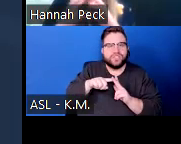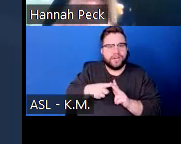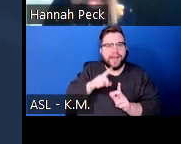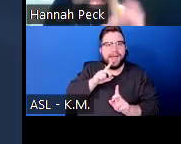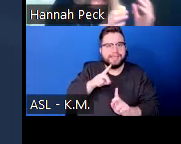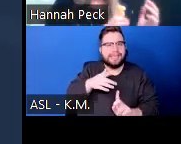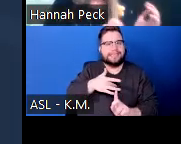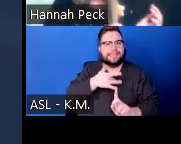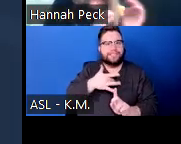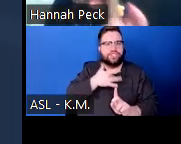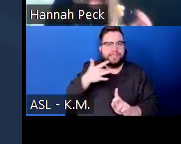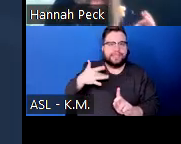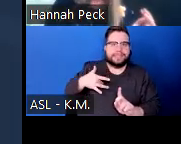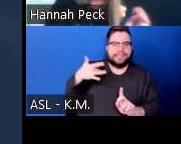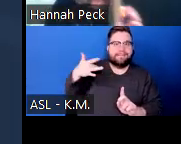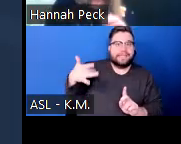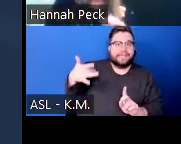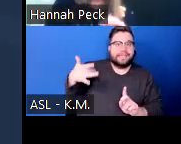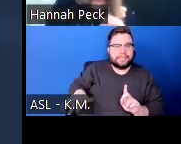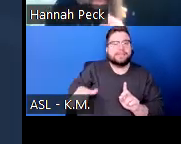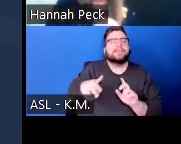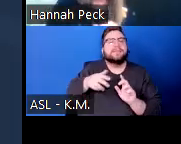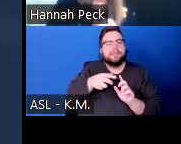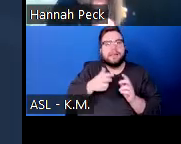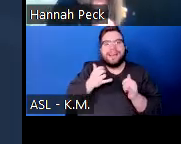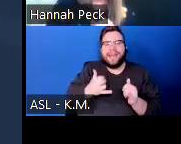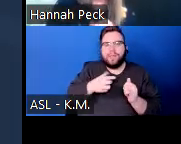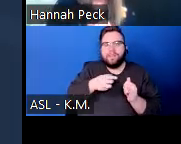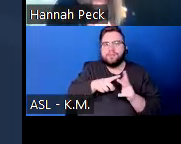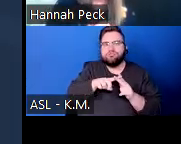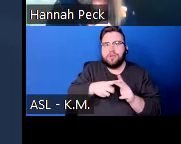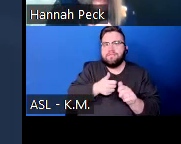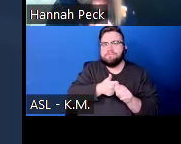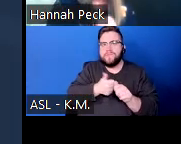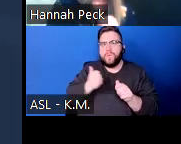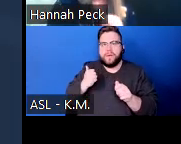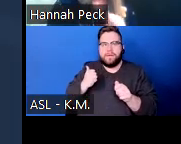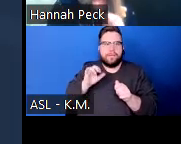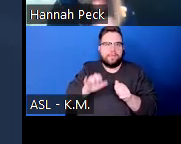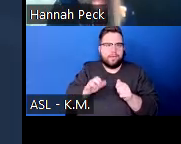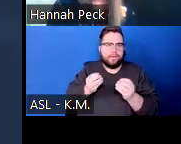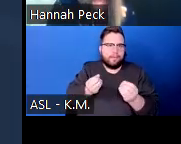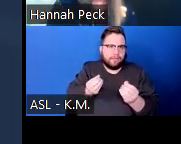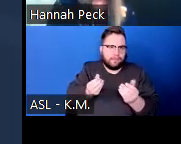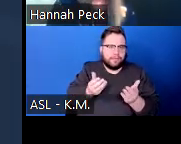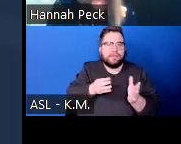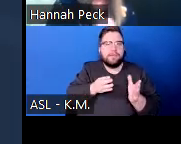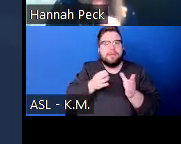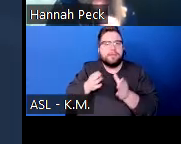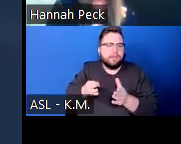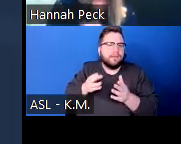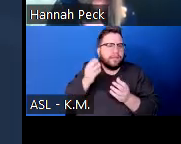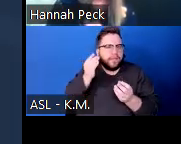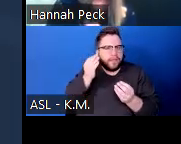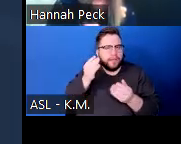they've moved into that sensory avoiding category. Then we have to think about what strategies would